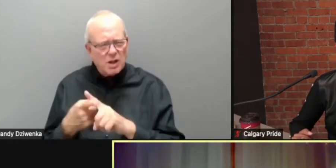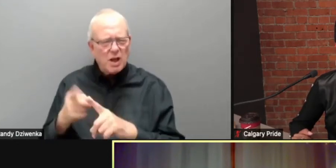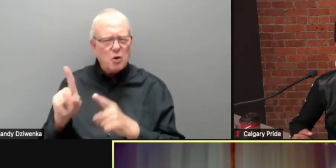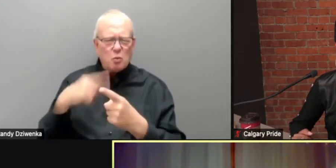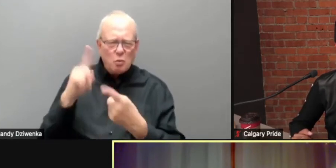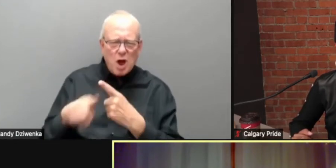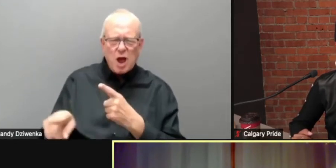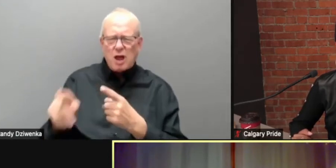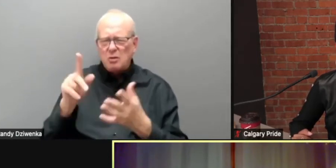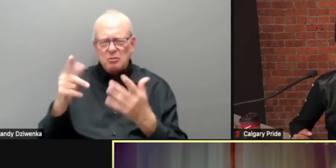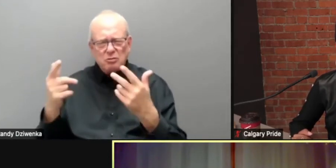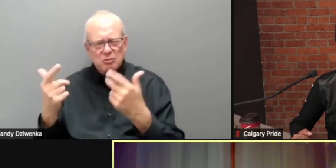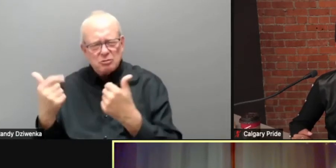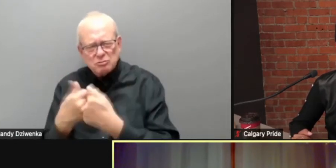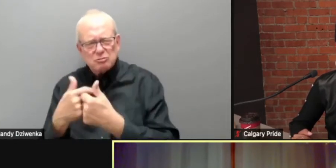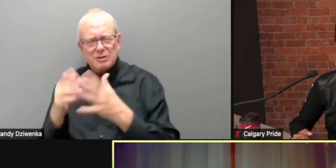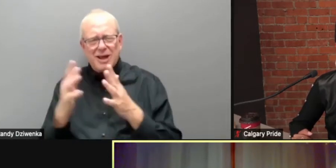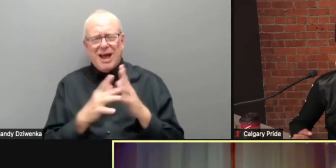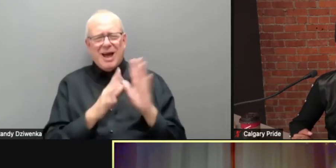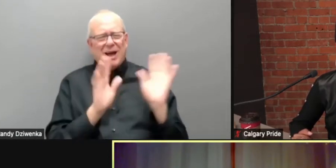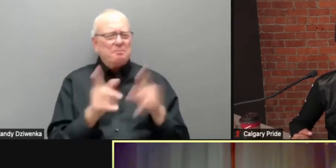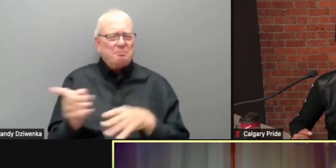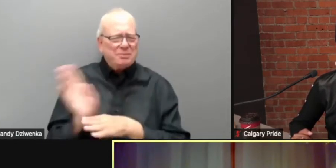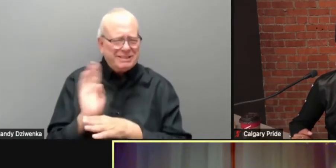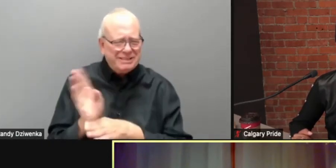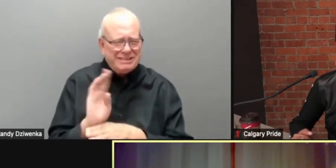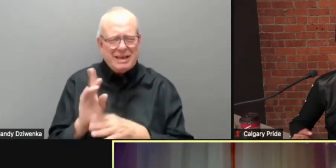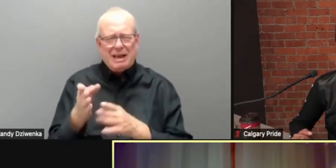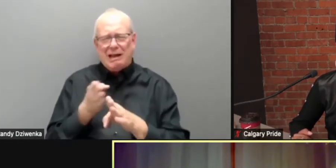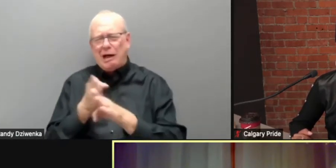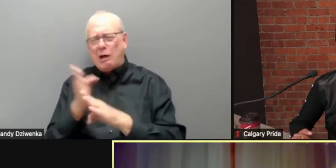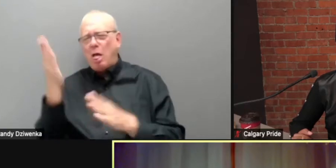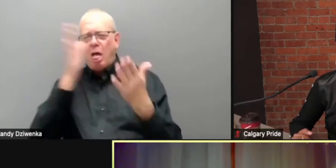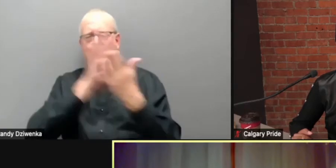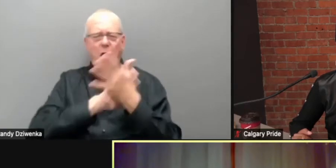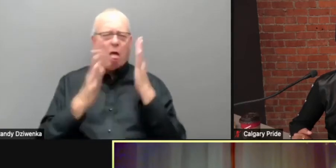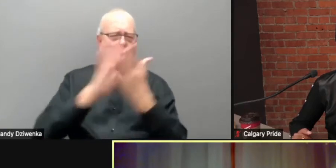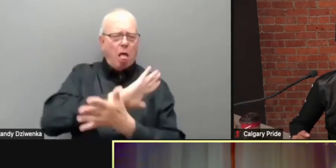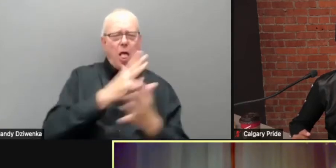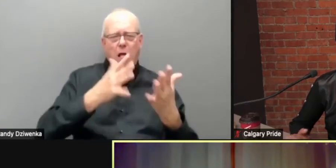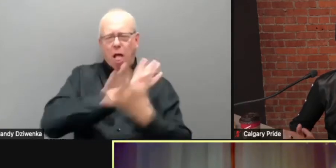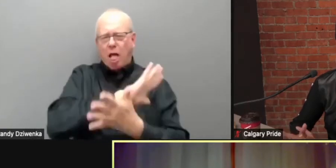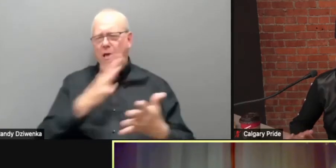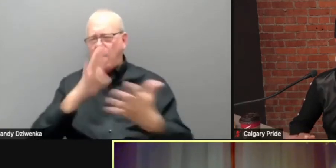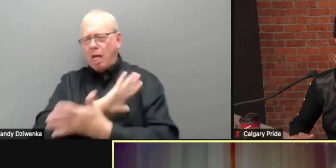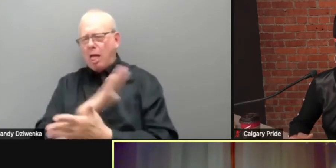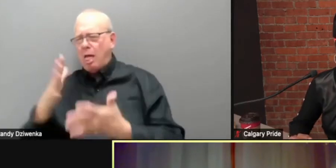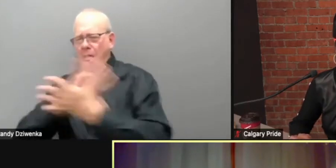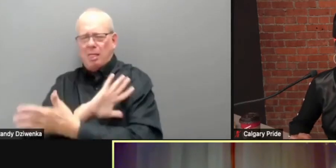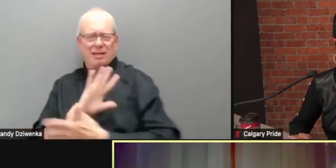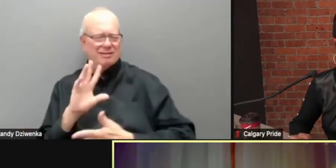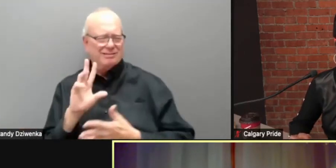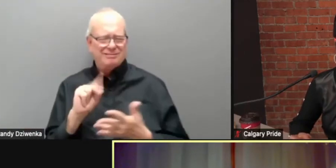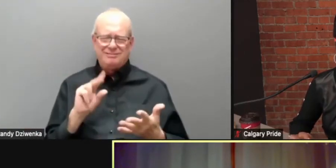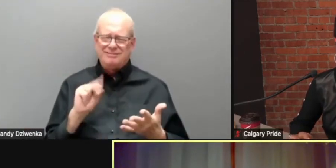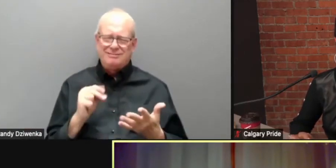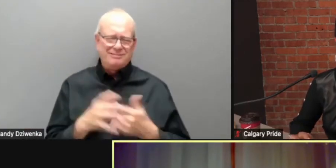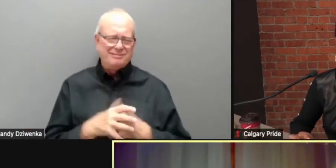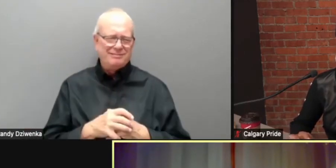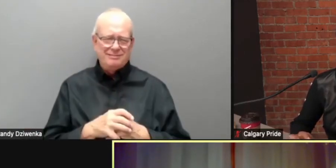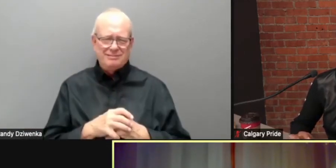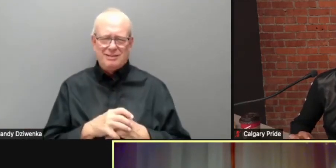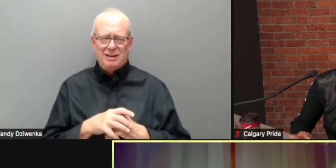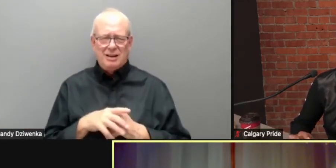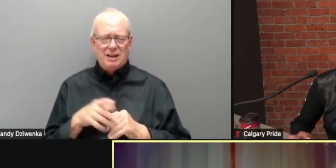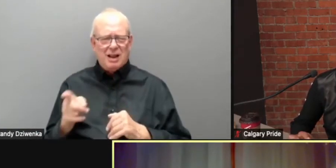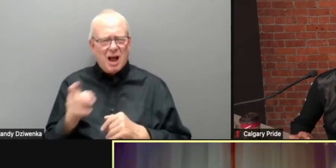with his career, he's busy trying to make his life. And you know, how long? And then she would keep seeing his age. She sees, okay, he's 29, he's